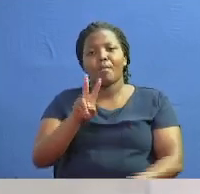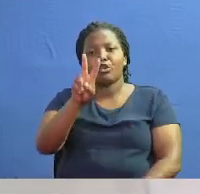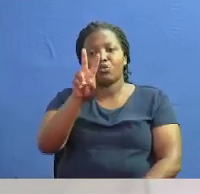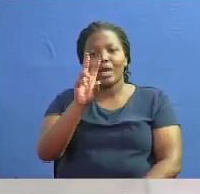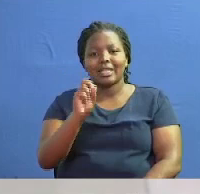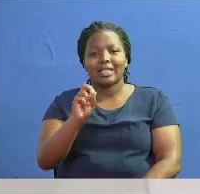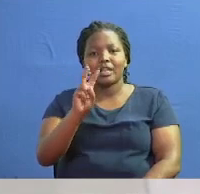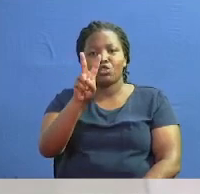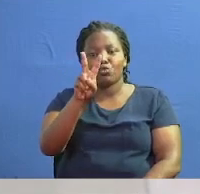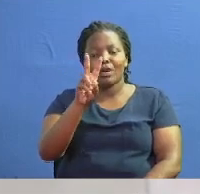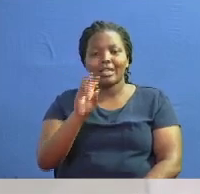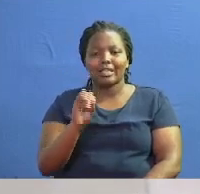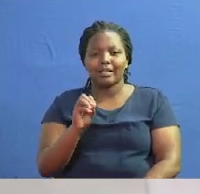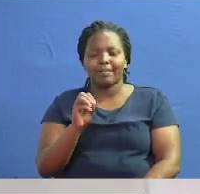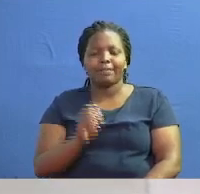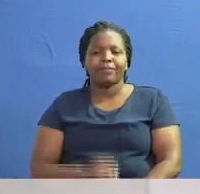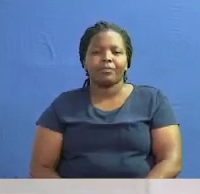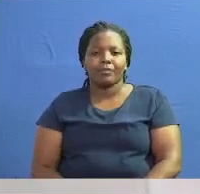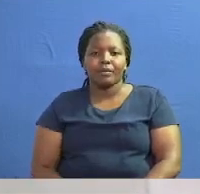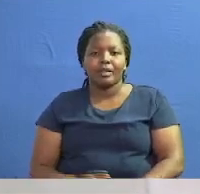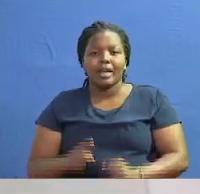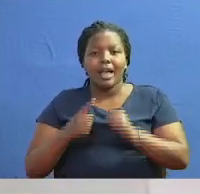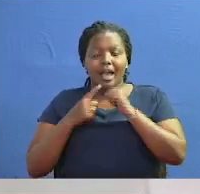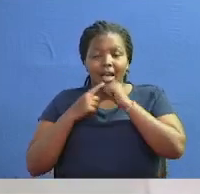2020. Well,